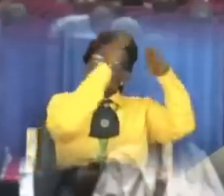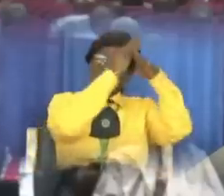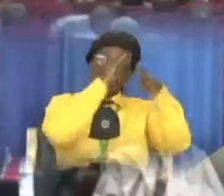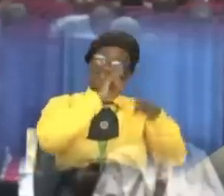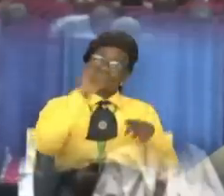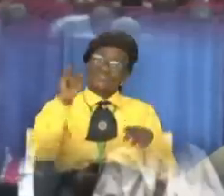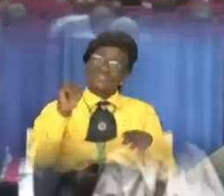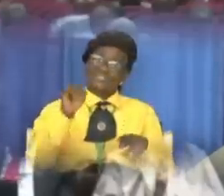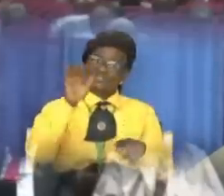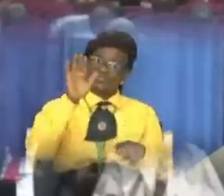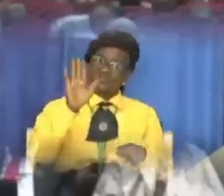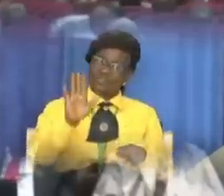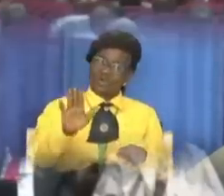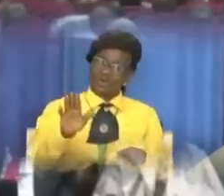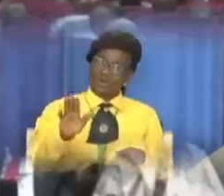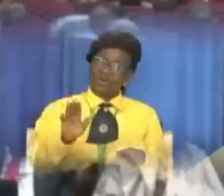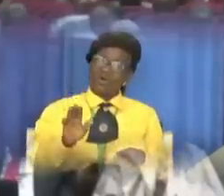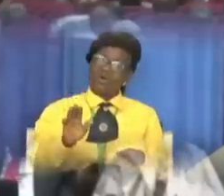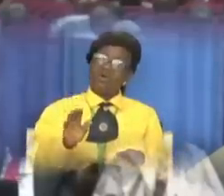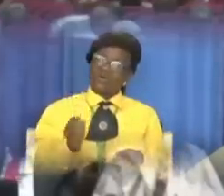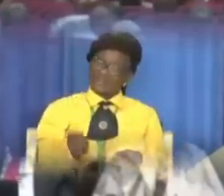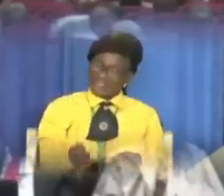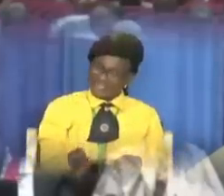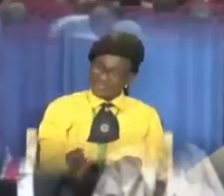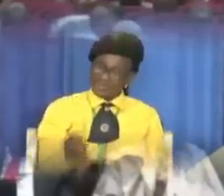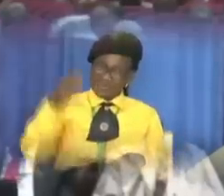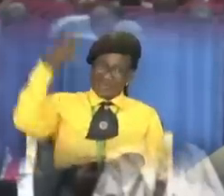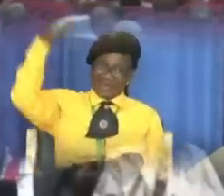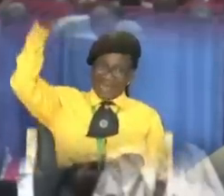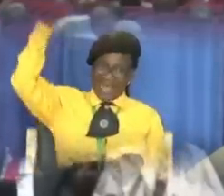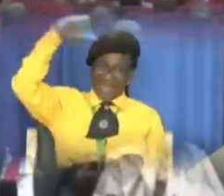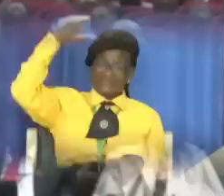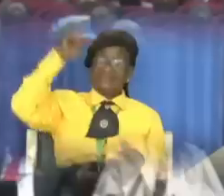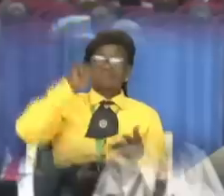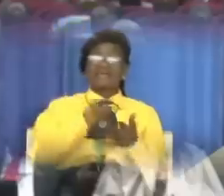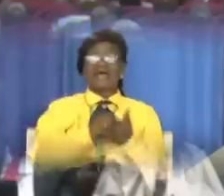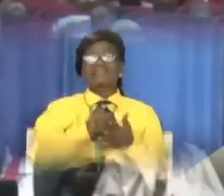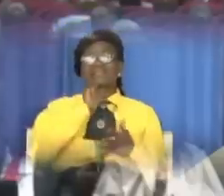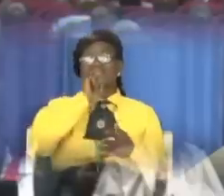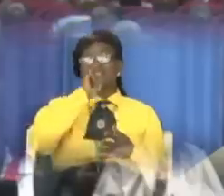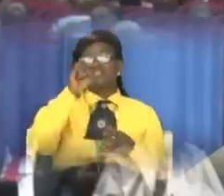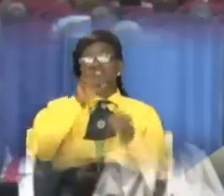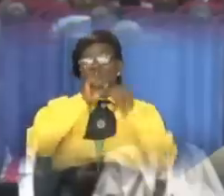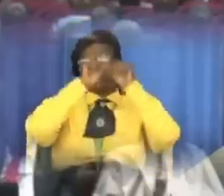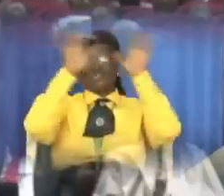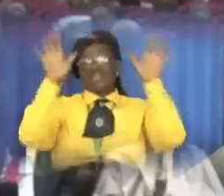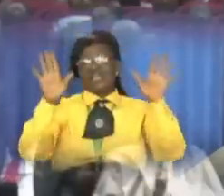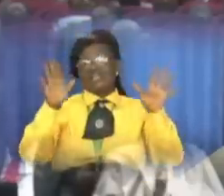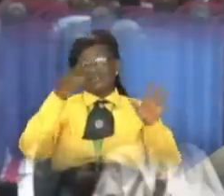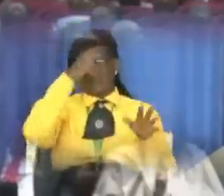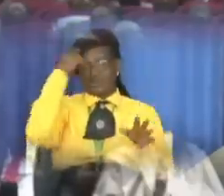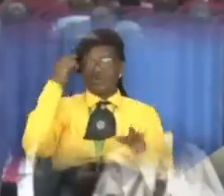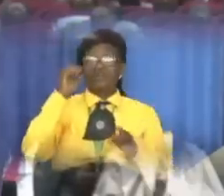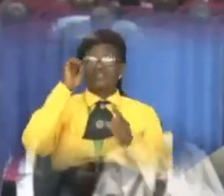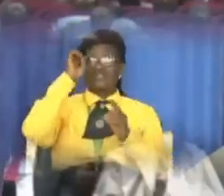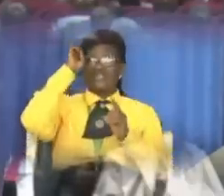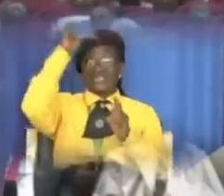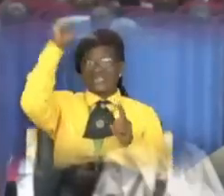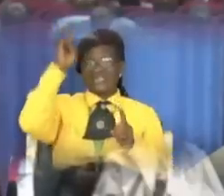shining. Because you already have some light. He had already said you are the light of the